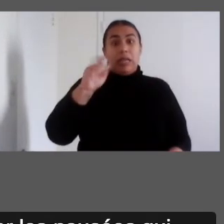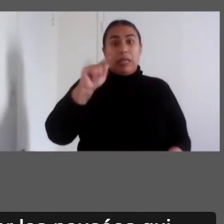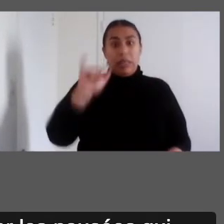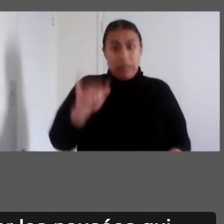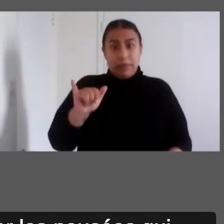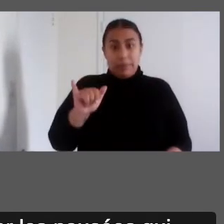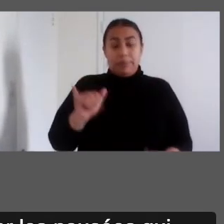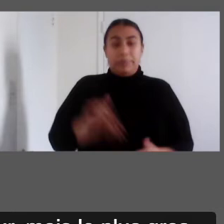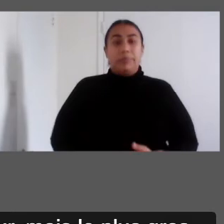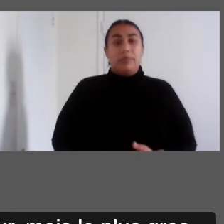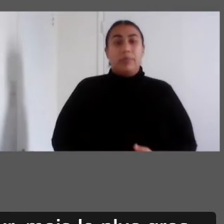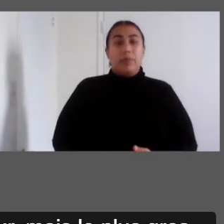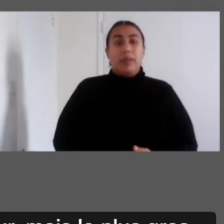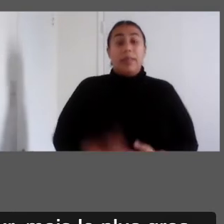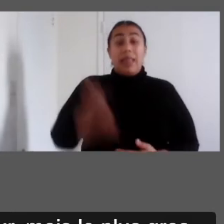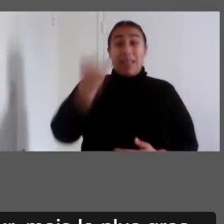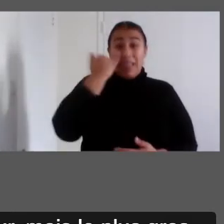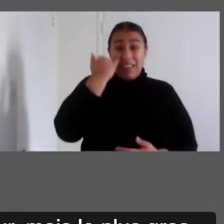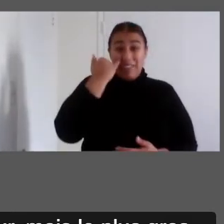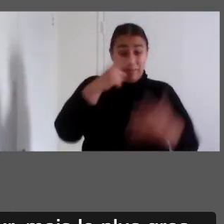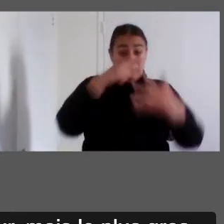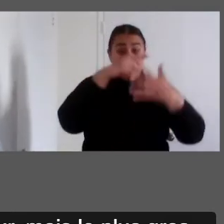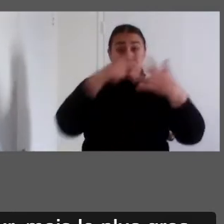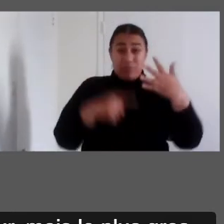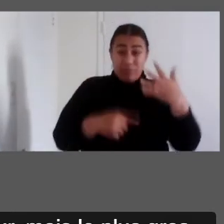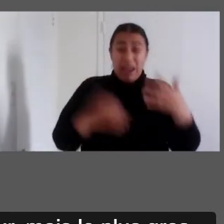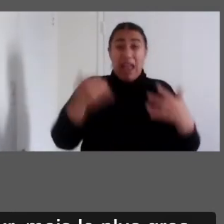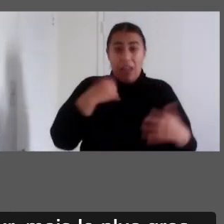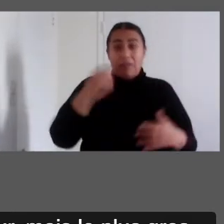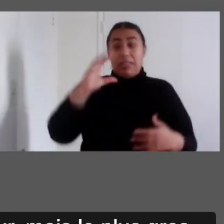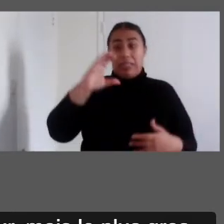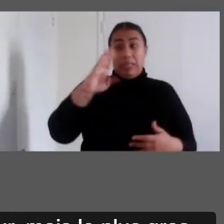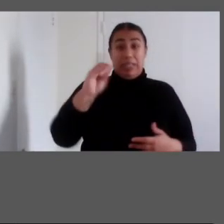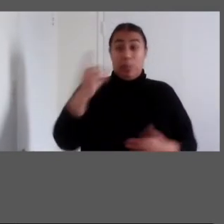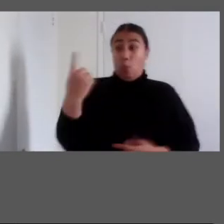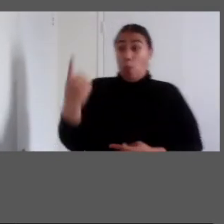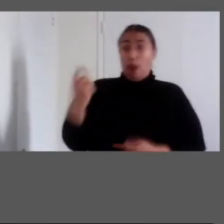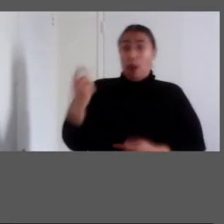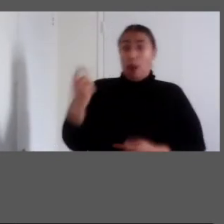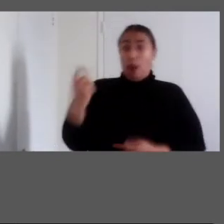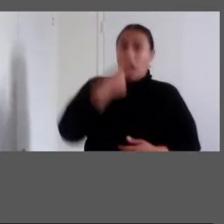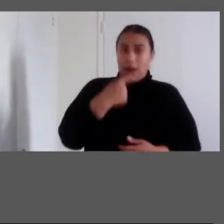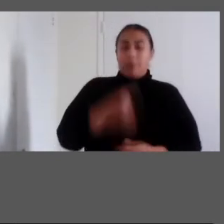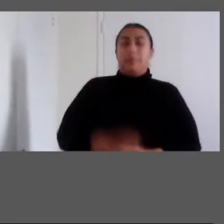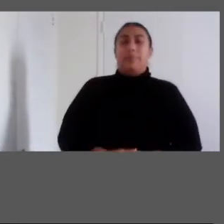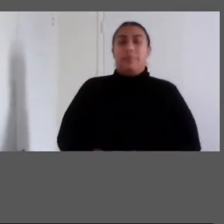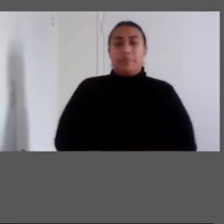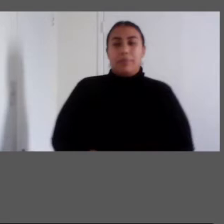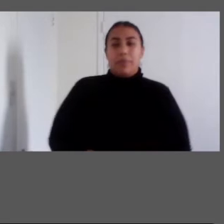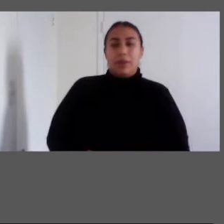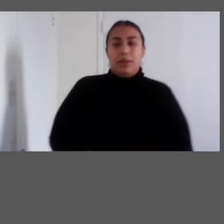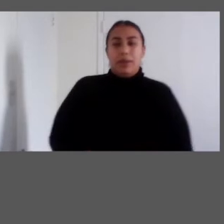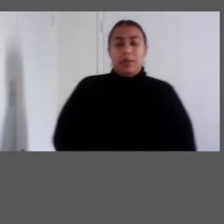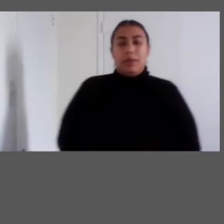that presents with migraines. Obviously, also, it's known to reduce anxiety and pain. But the biggest point is the last one here,